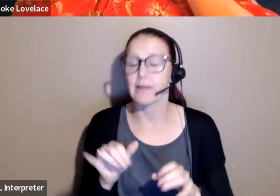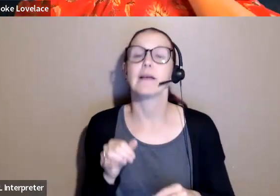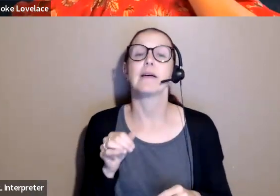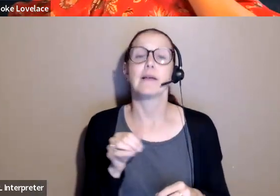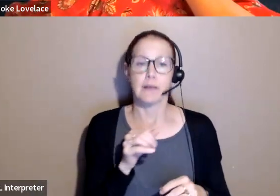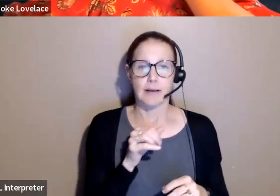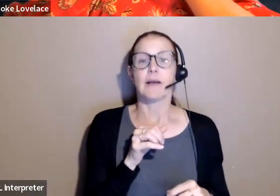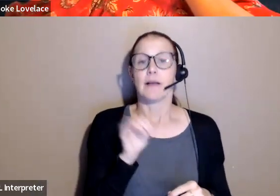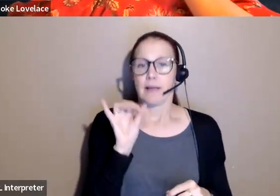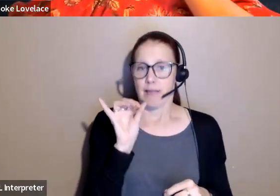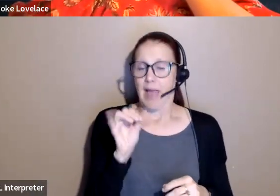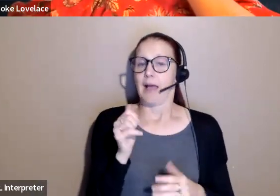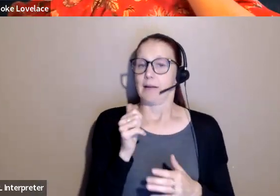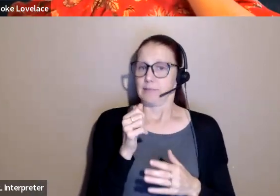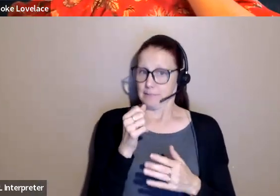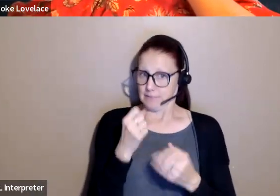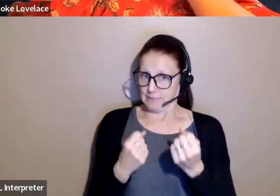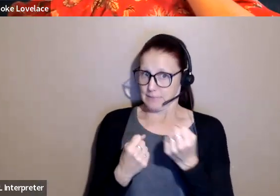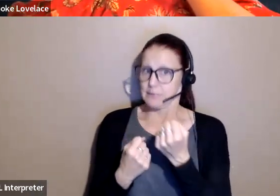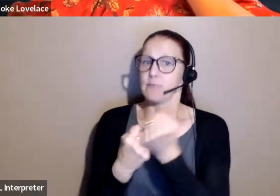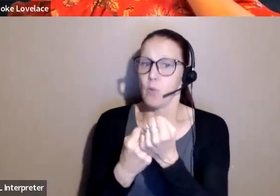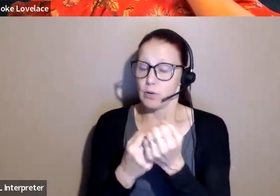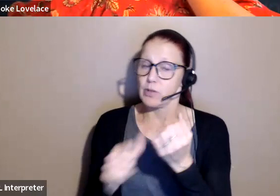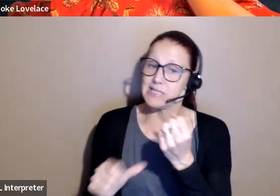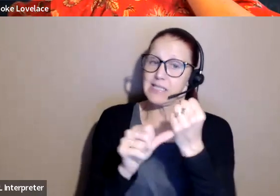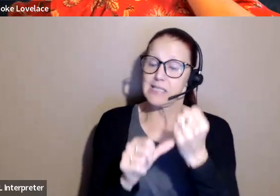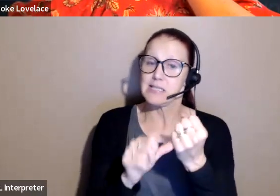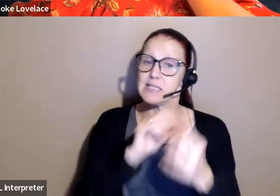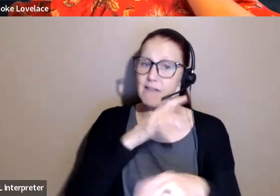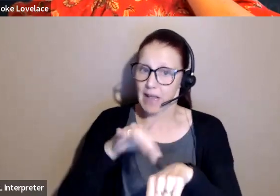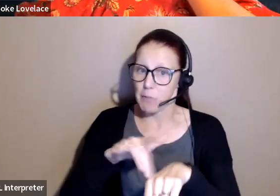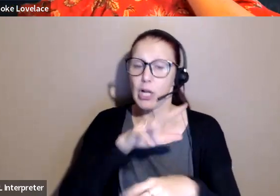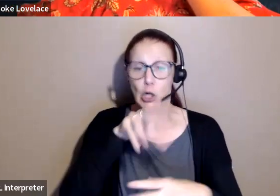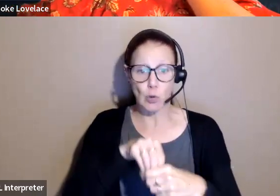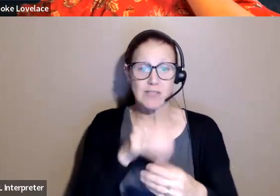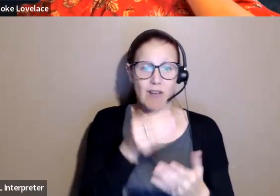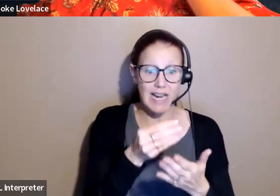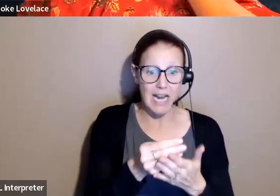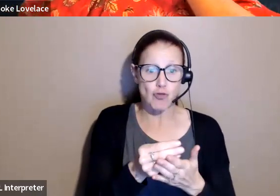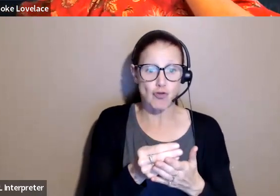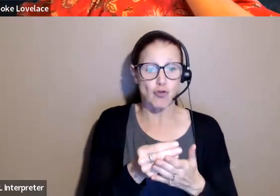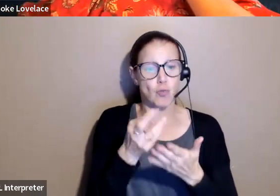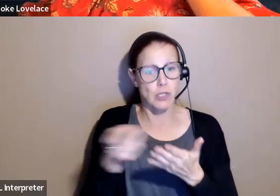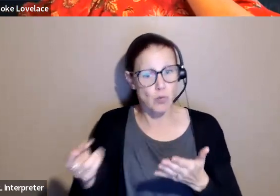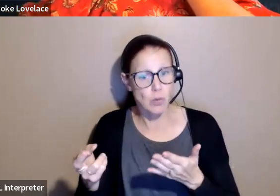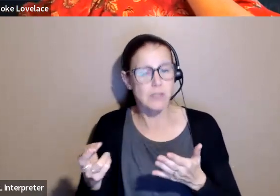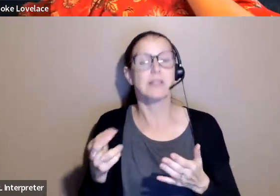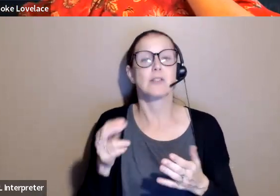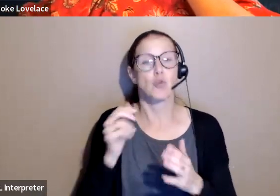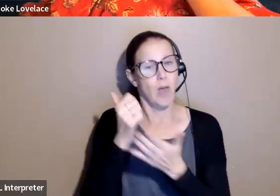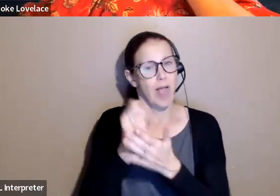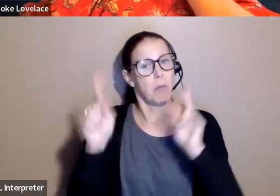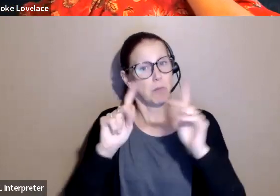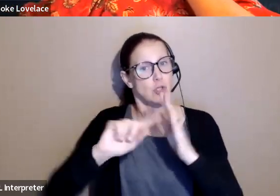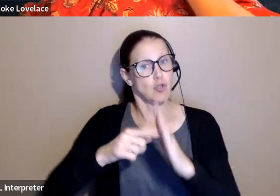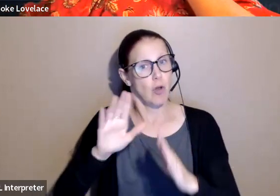that assistance available, and it includes financial resources to help people start their own